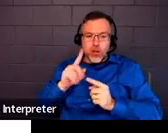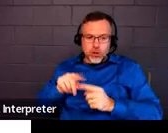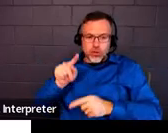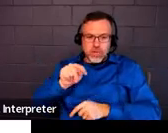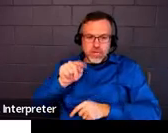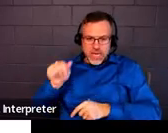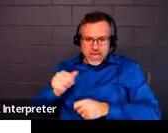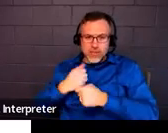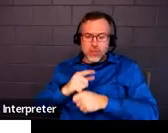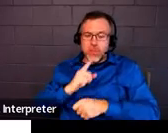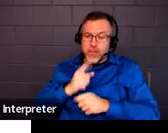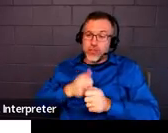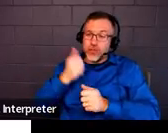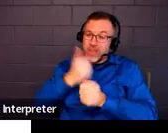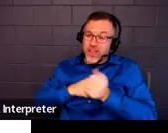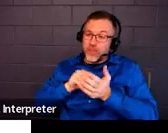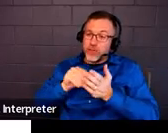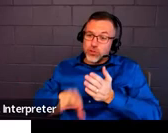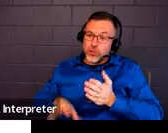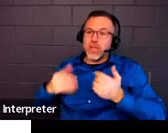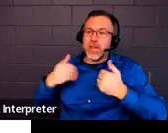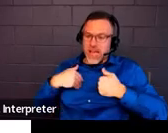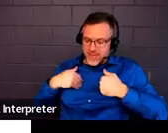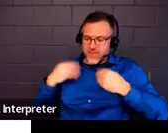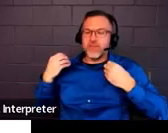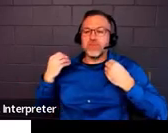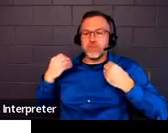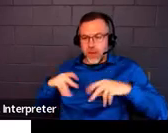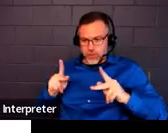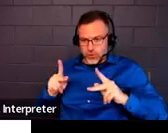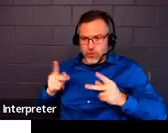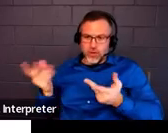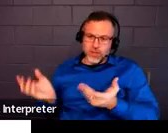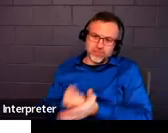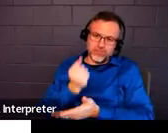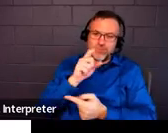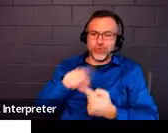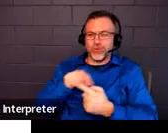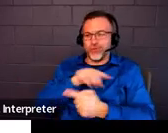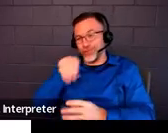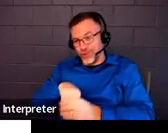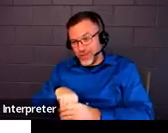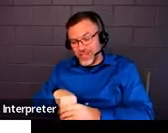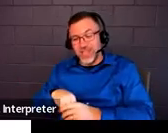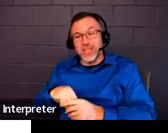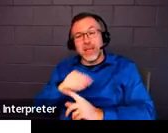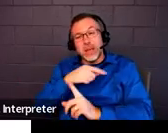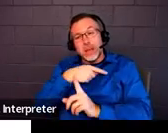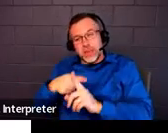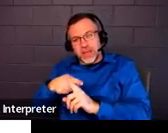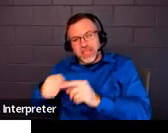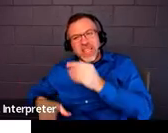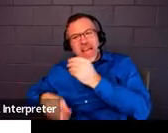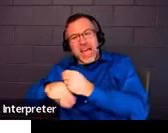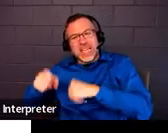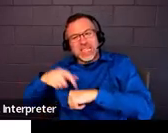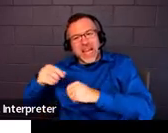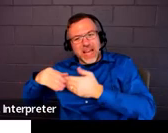sure every student has the opportunity to participate and hopefully building in time at the end of the window for makeups and